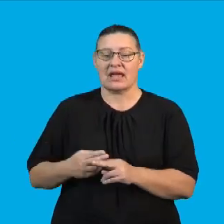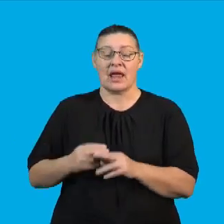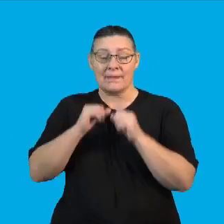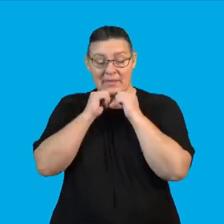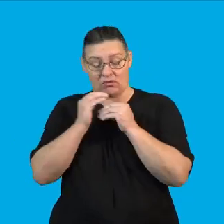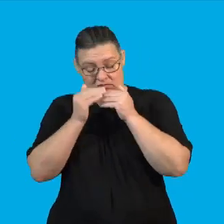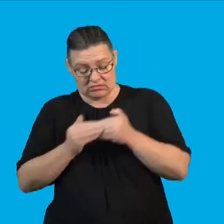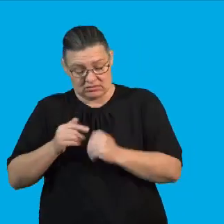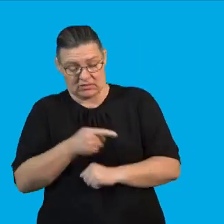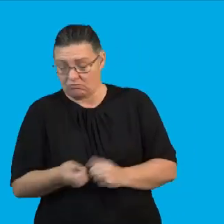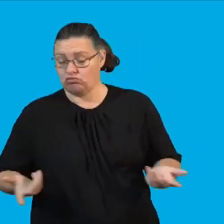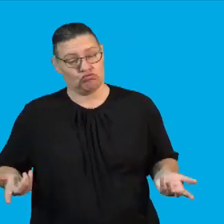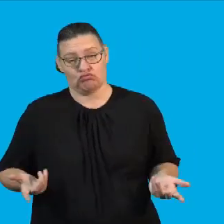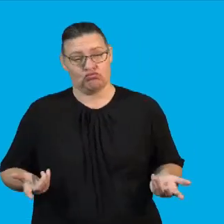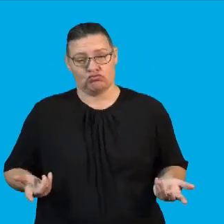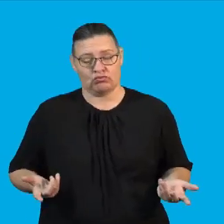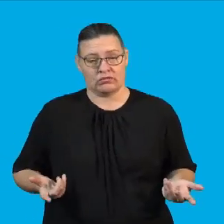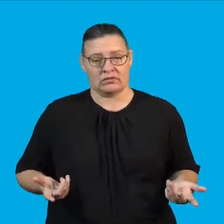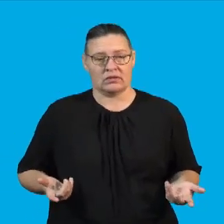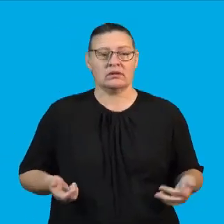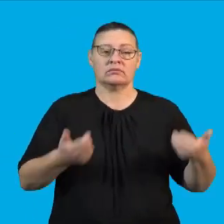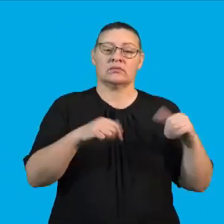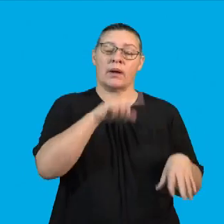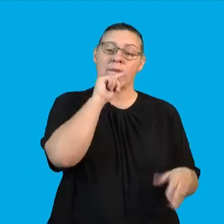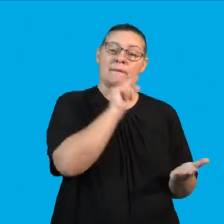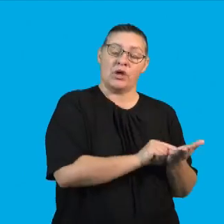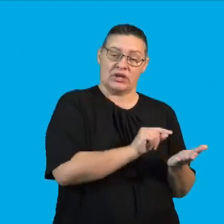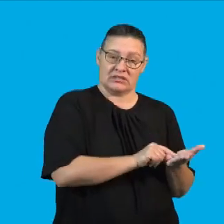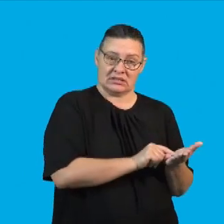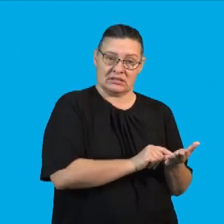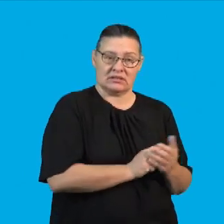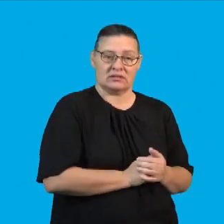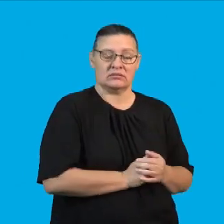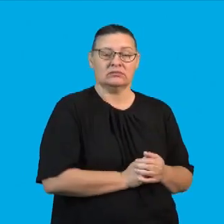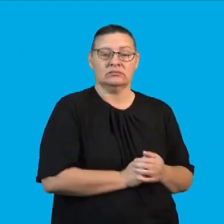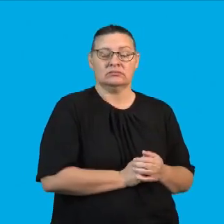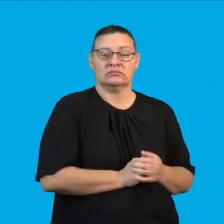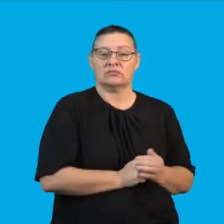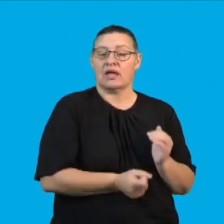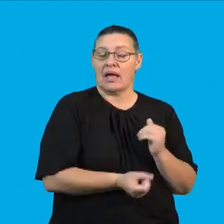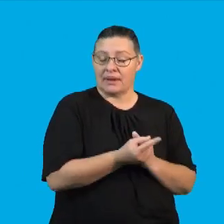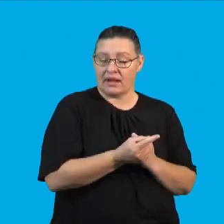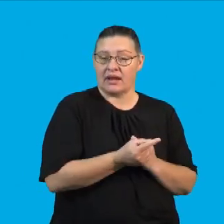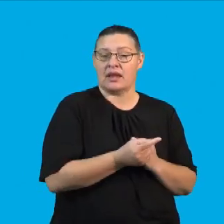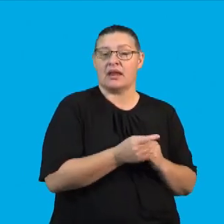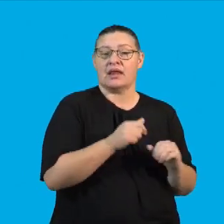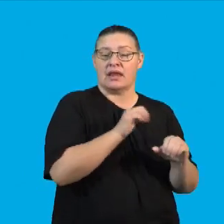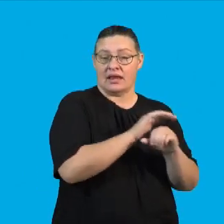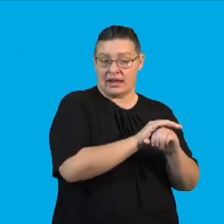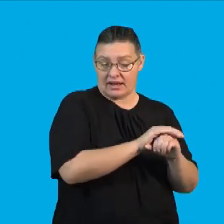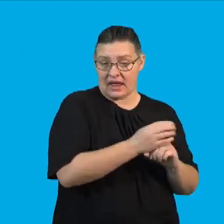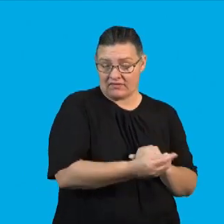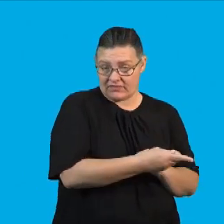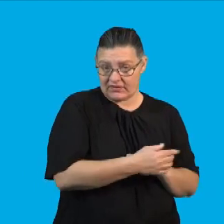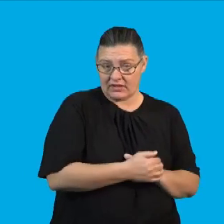shell. There is, again, no parental care. Now with birds, the fertilization